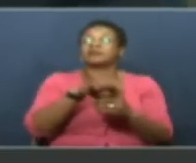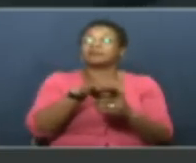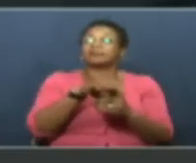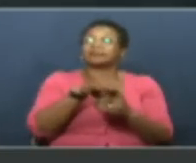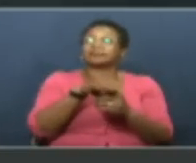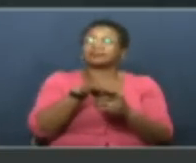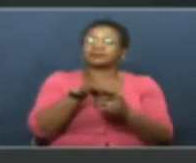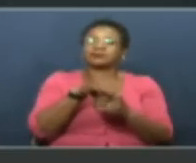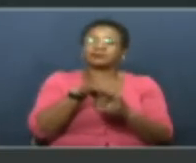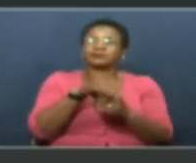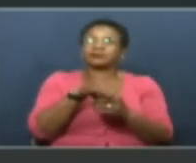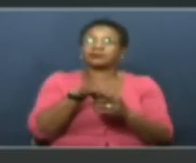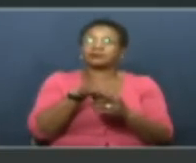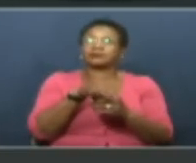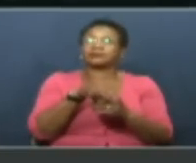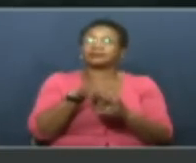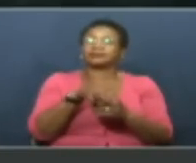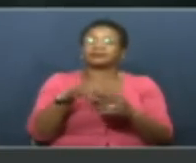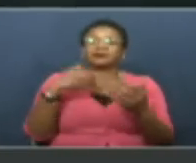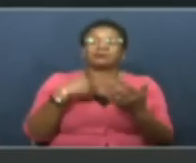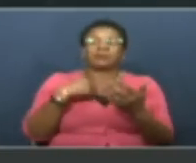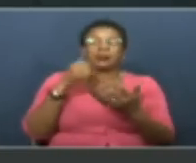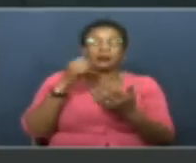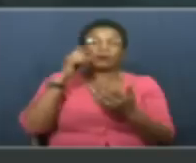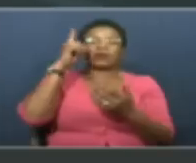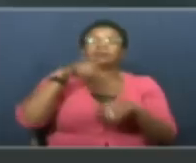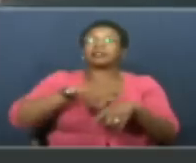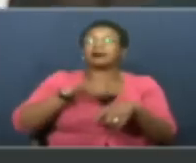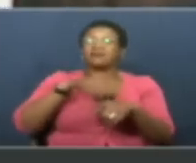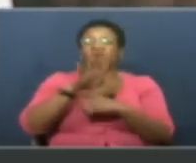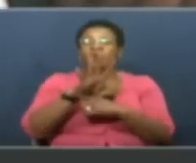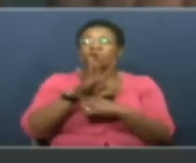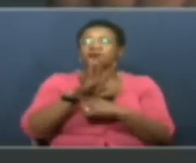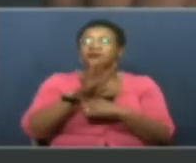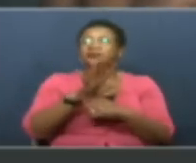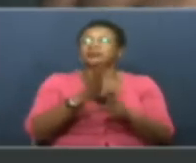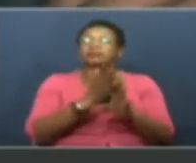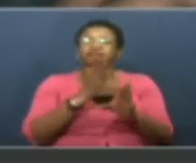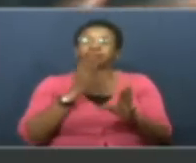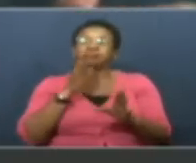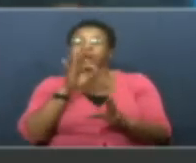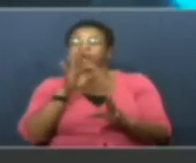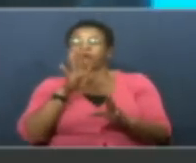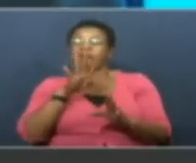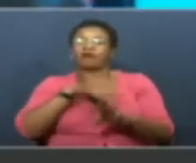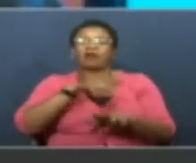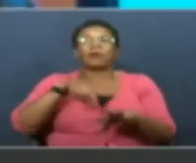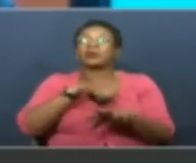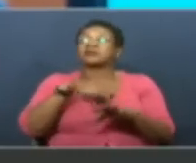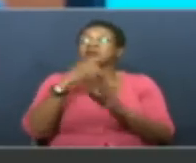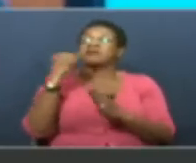I woke up at around 4 a.m., queued for about 3 to 4 hours.